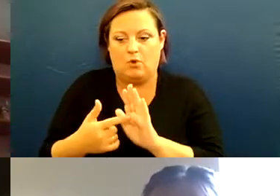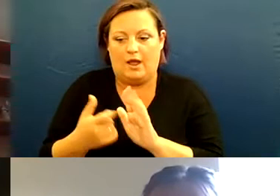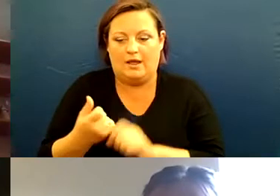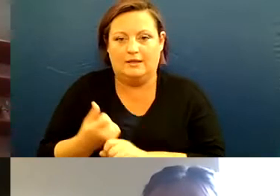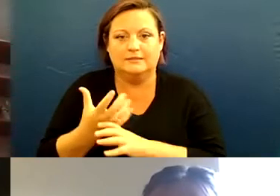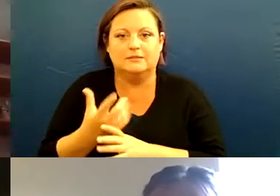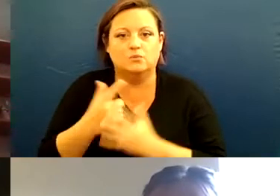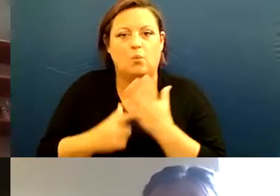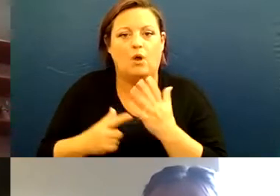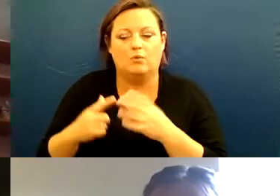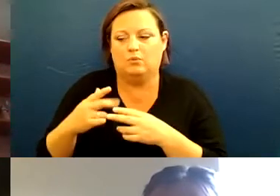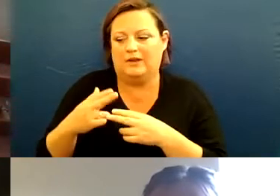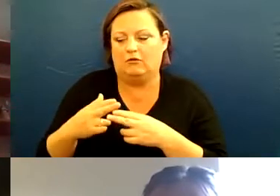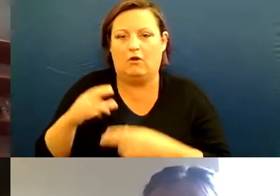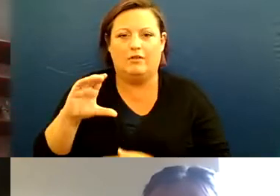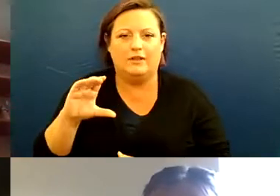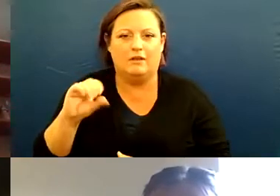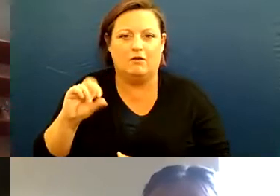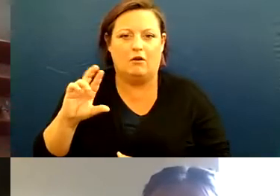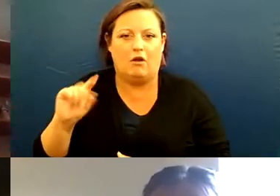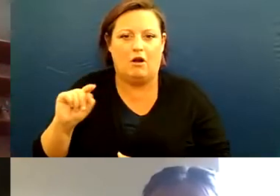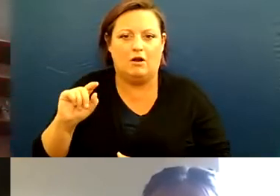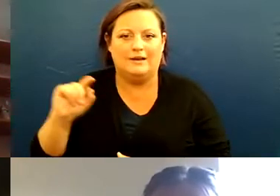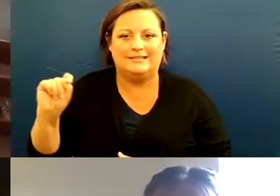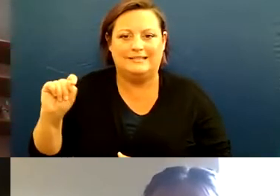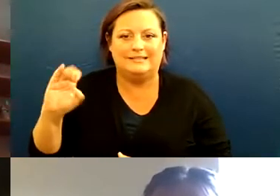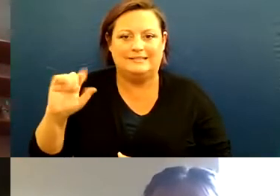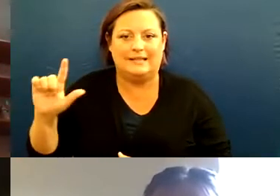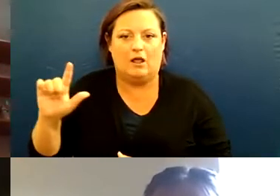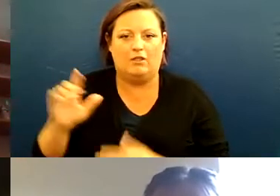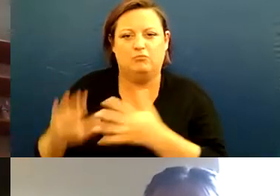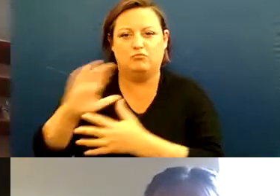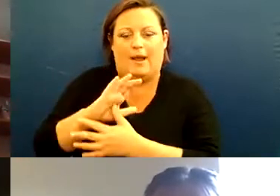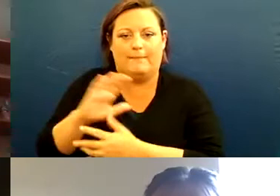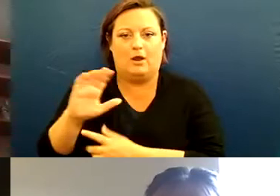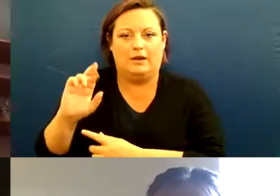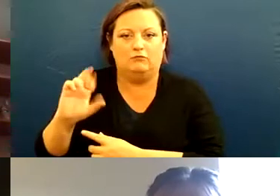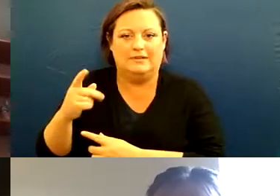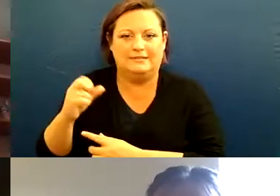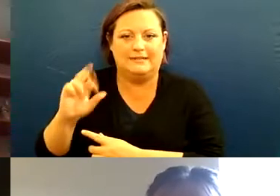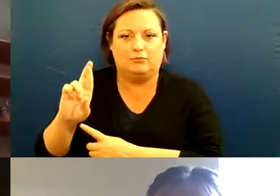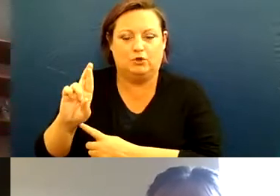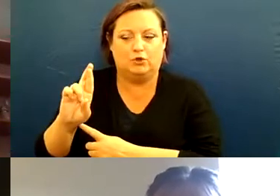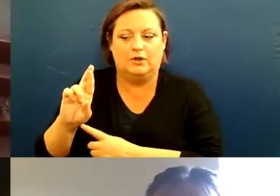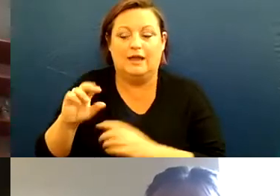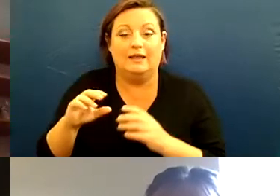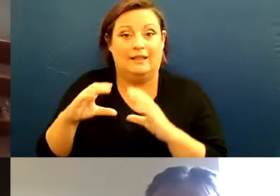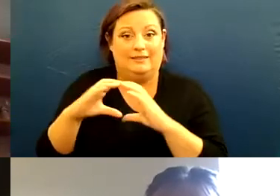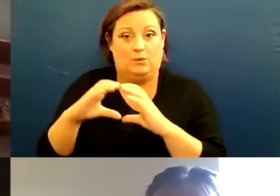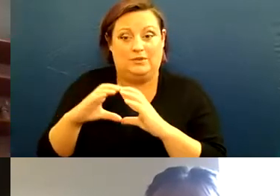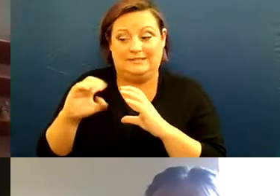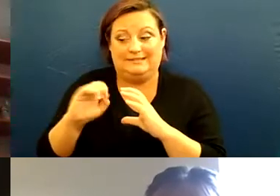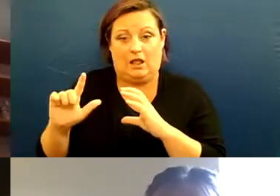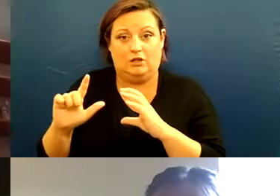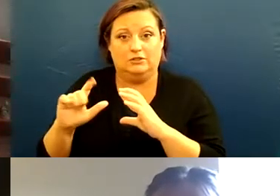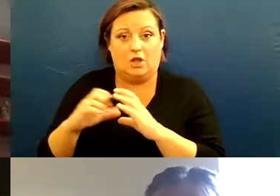CAR T cell receptor or chimeric receptor, that then these cells are then expanded, and then they